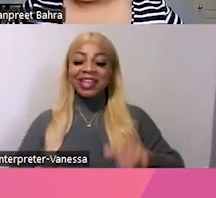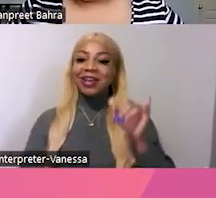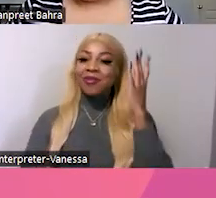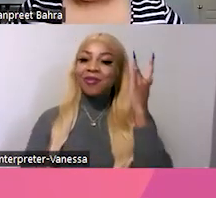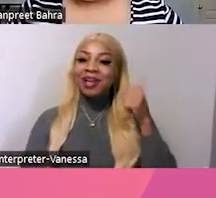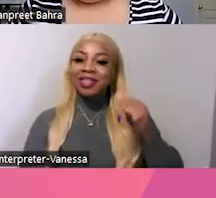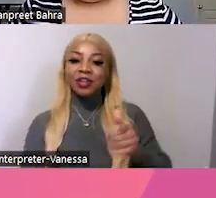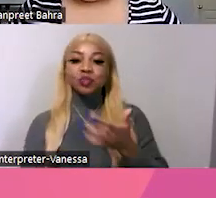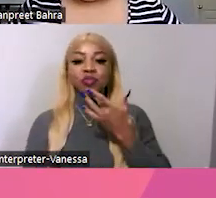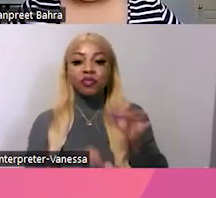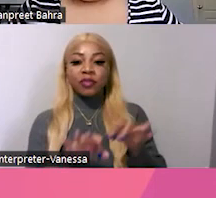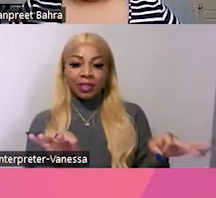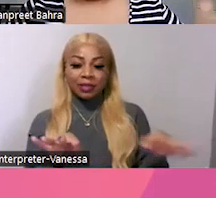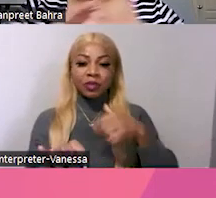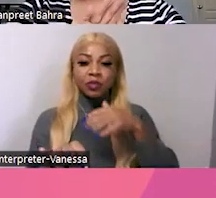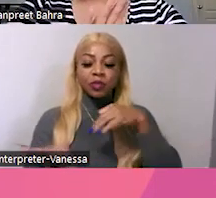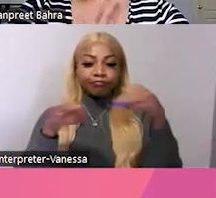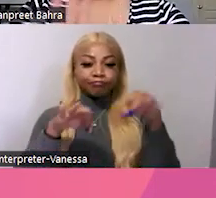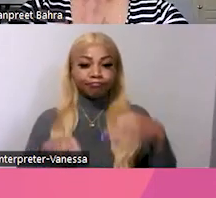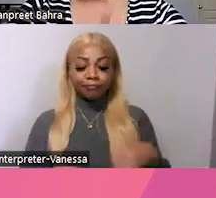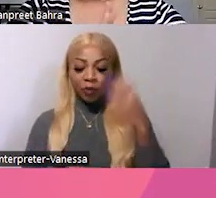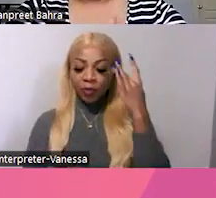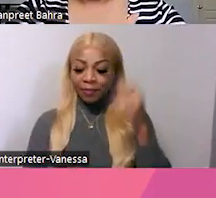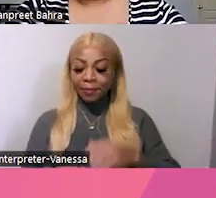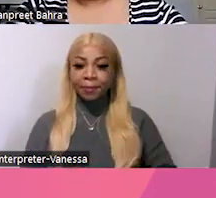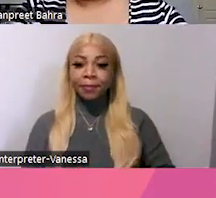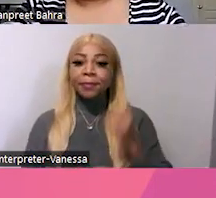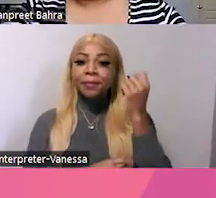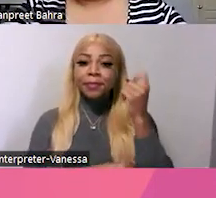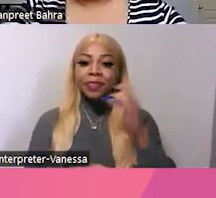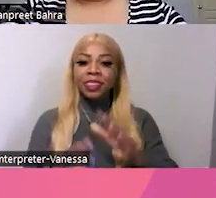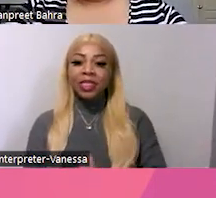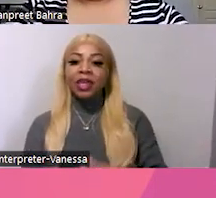and I'm going to explain why. So as fat studies scholars and